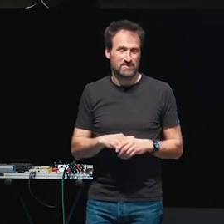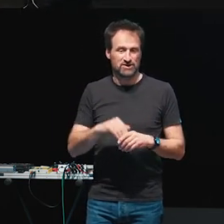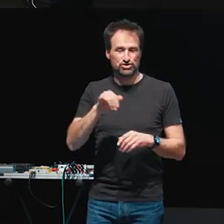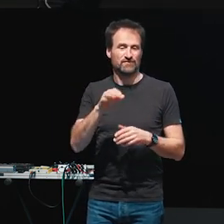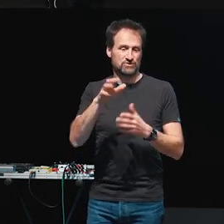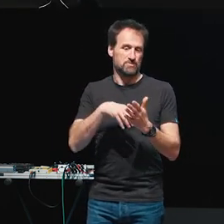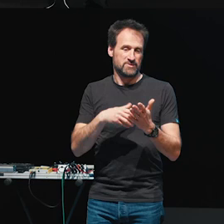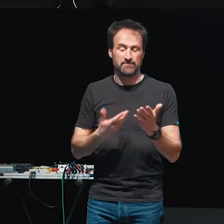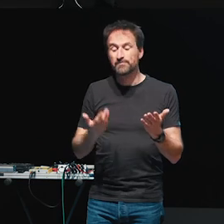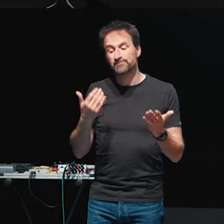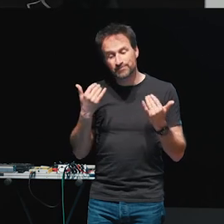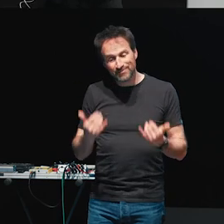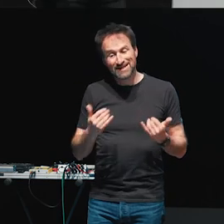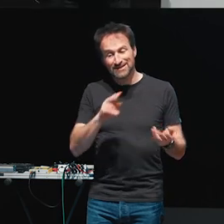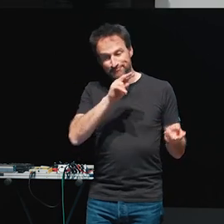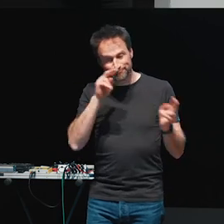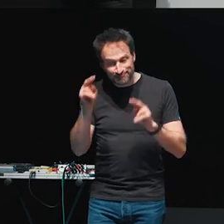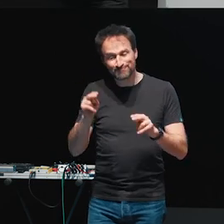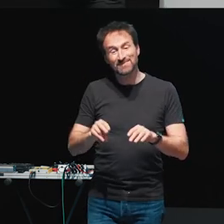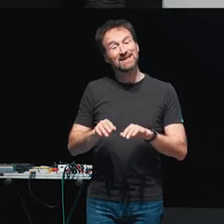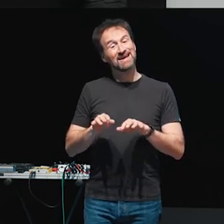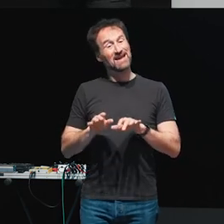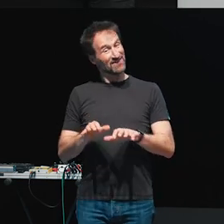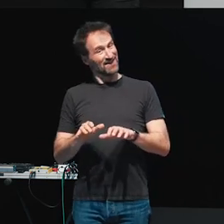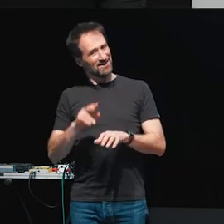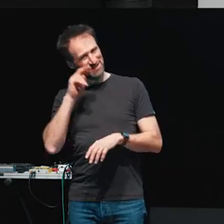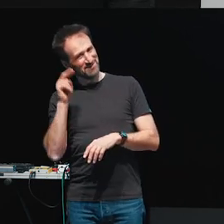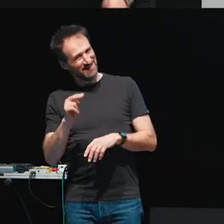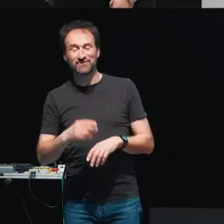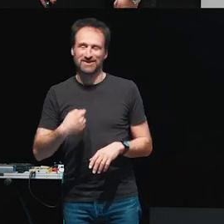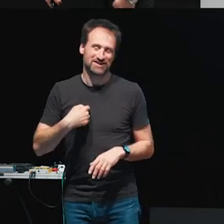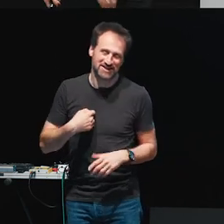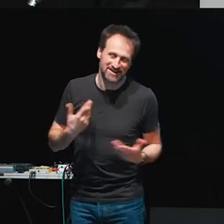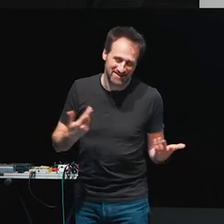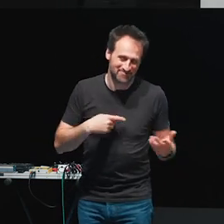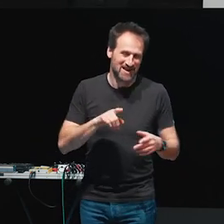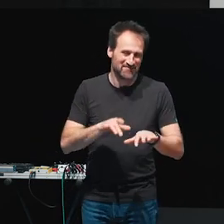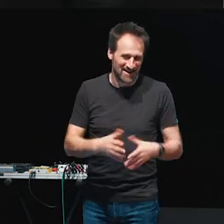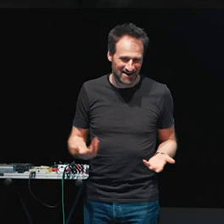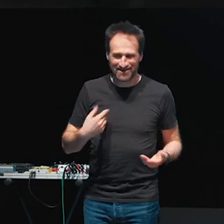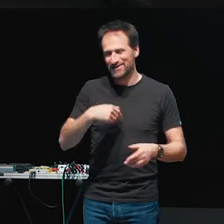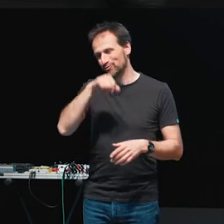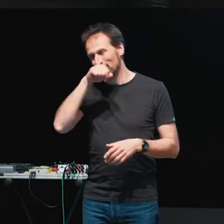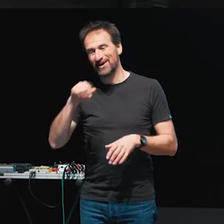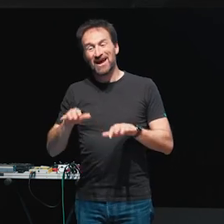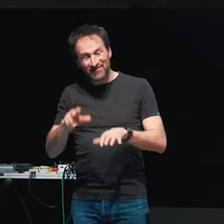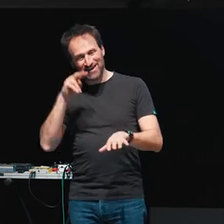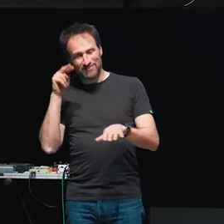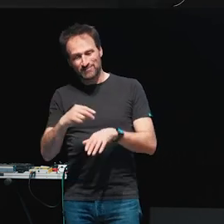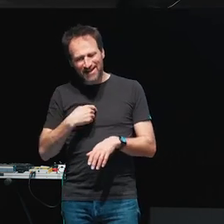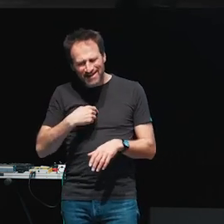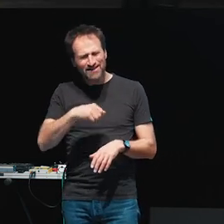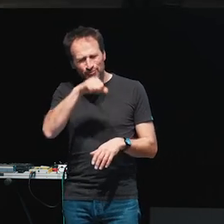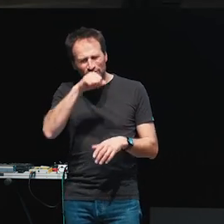Now we talk about the developer perspective. Yay, I'm a developer, so I like the developer perspective, and I like to work on things which have help,